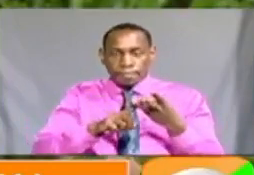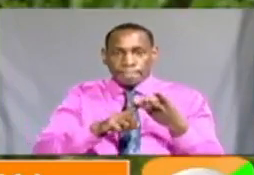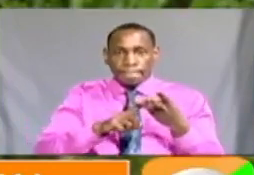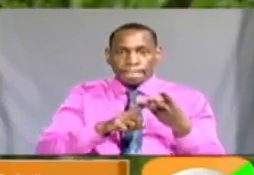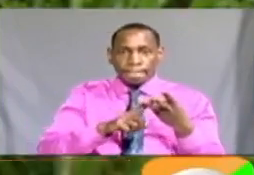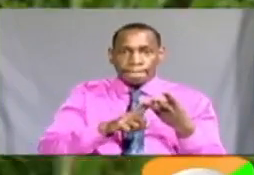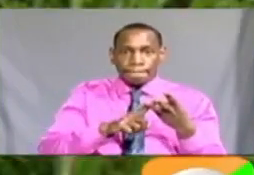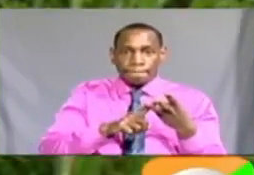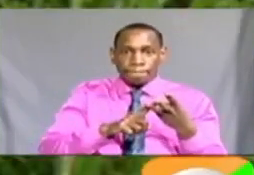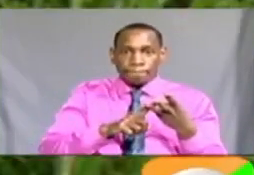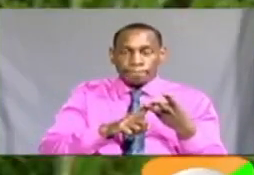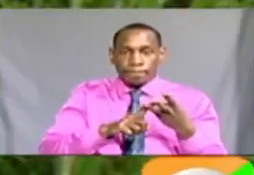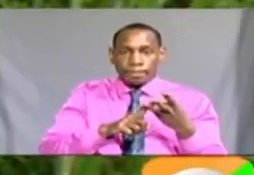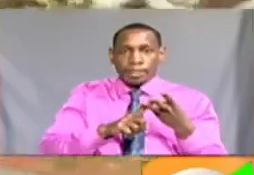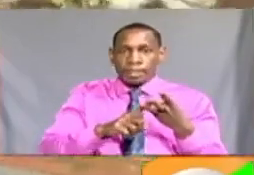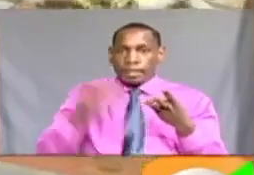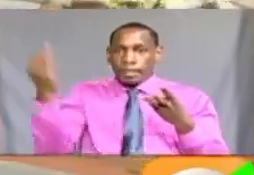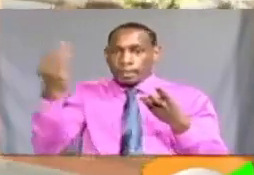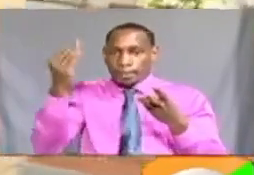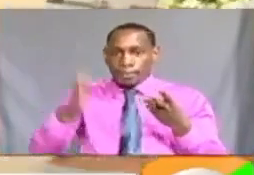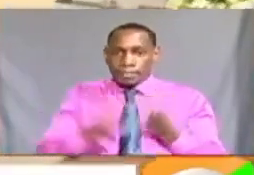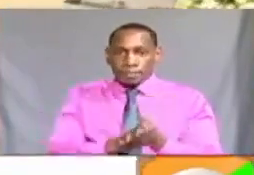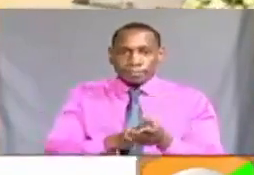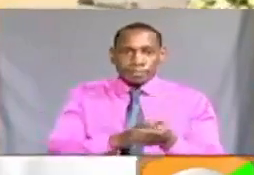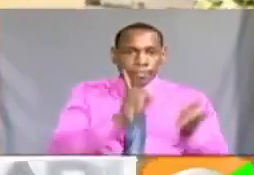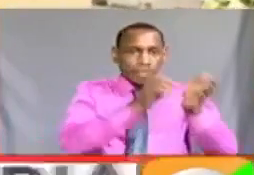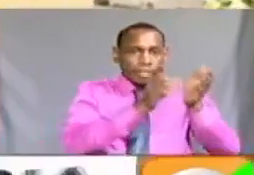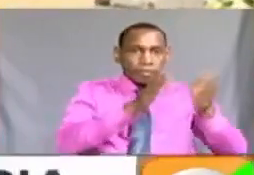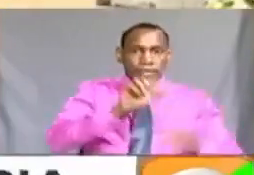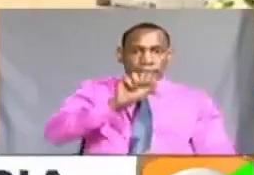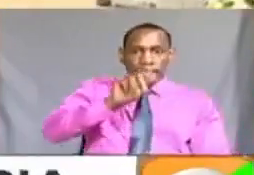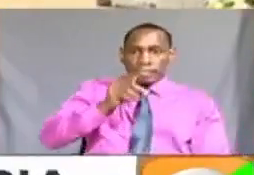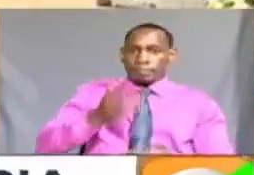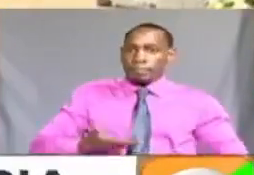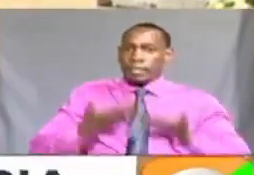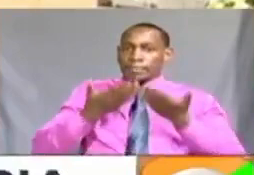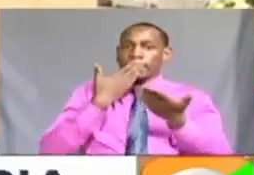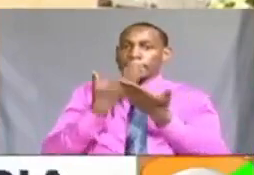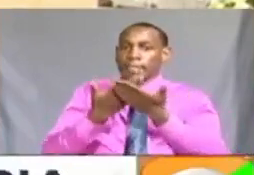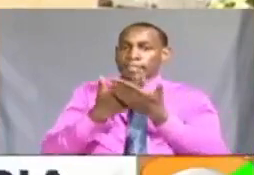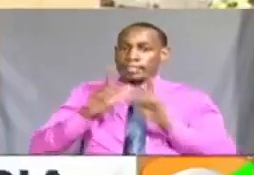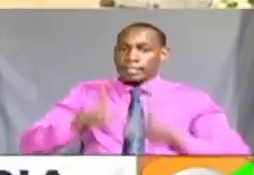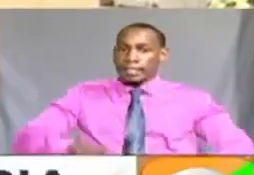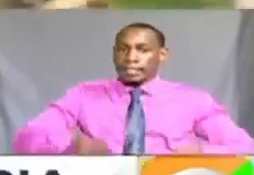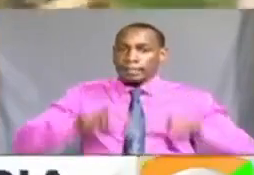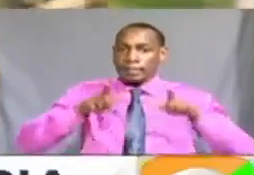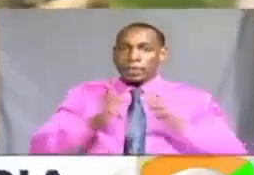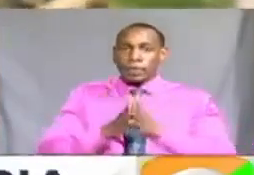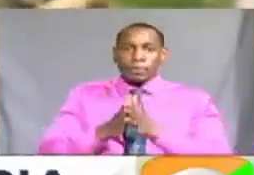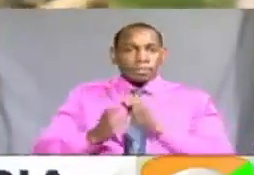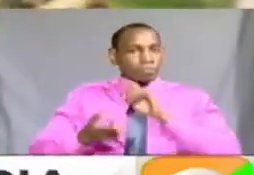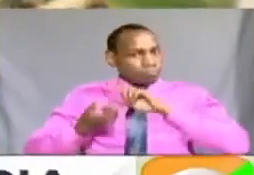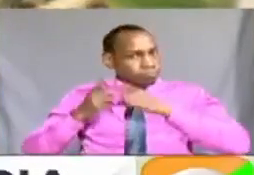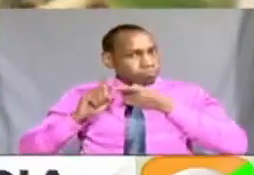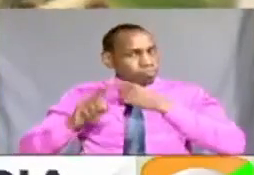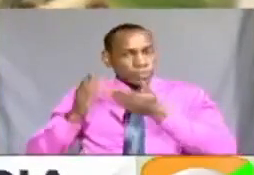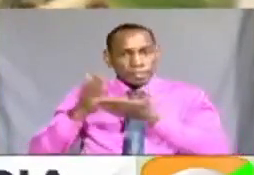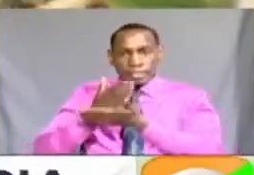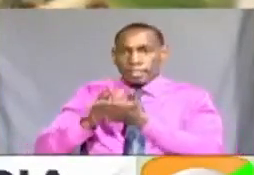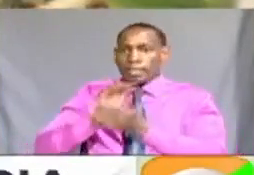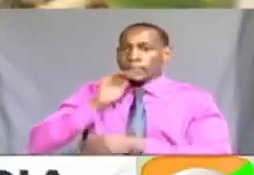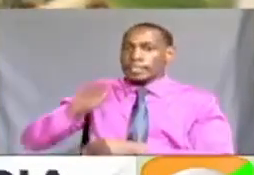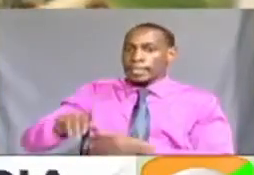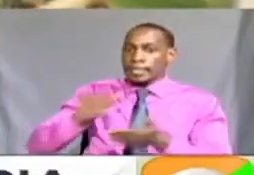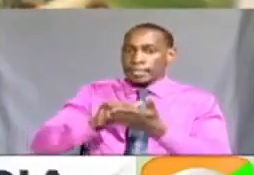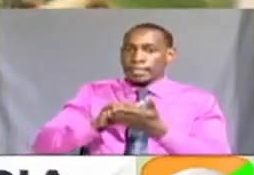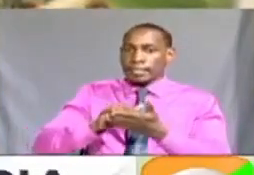of course, you as a moderator. Dr. S.K. Macharia expressed gratitude for the life and fond memories he shared with John, who